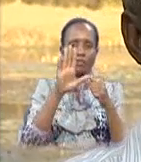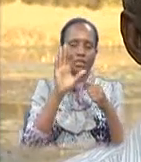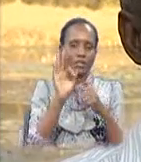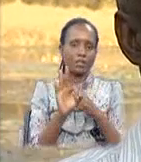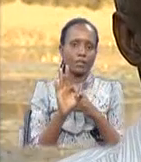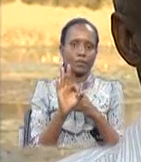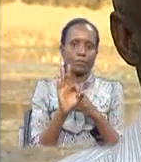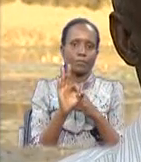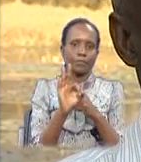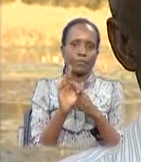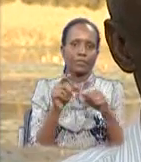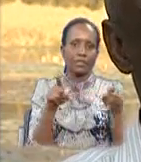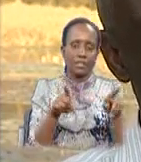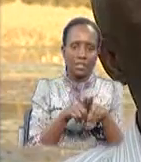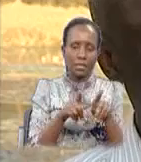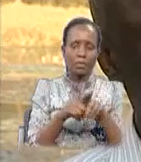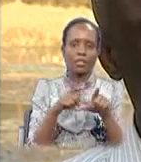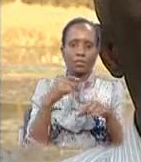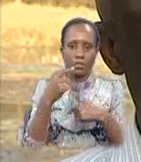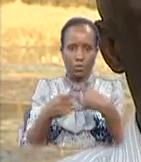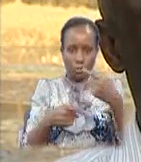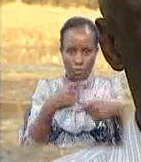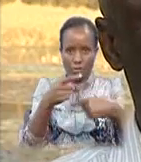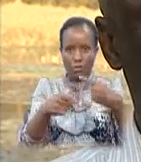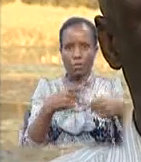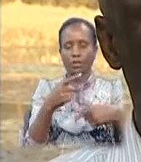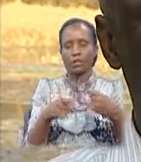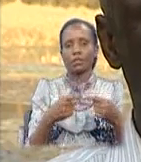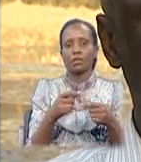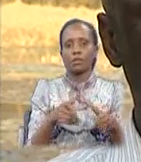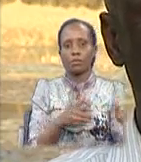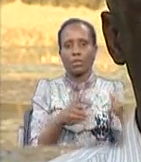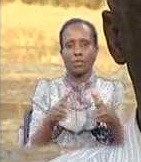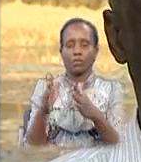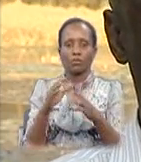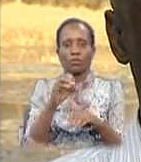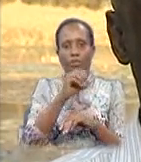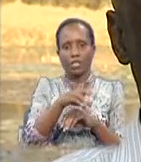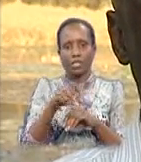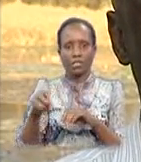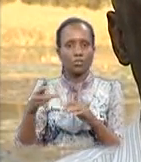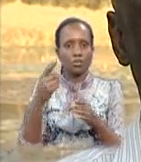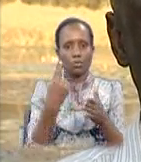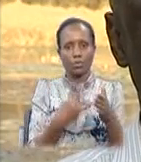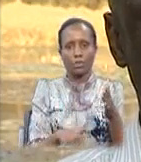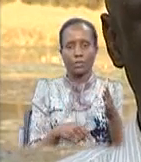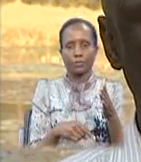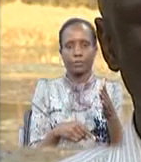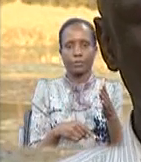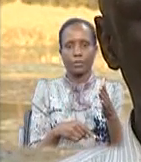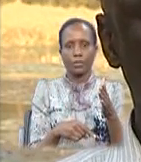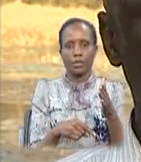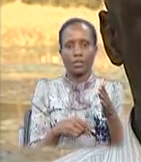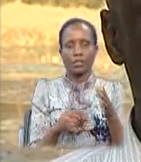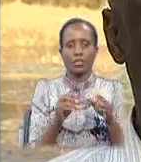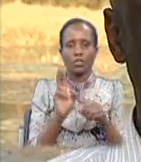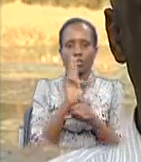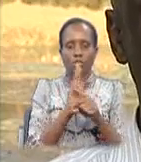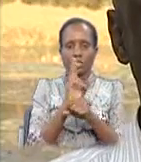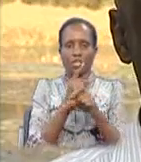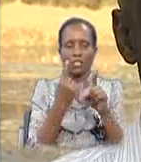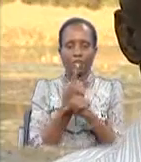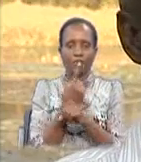1953, and it has been going on. Method of irrigation has been, conveyance system has